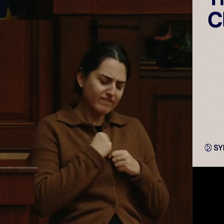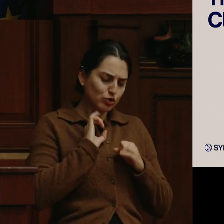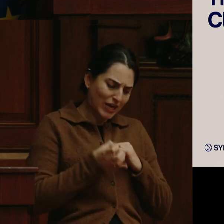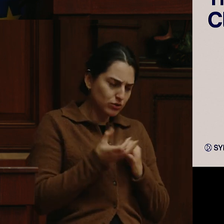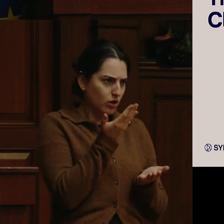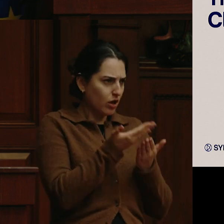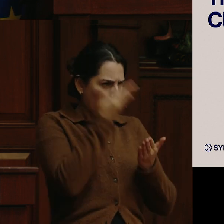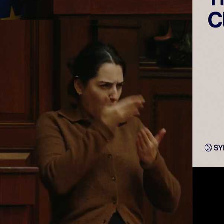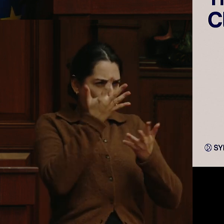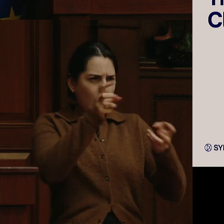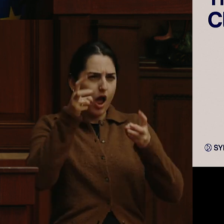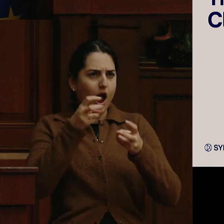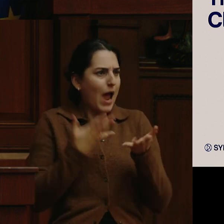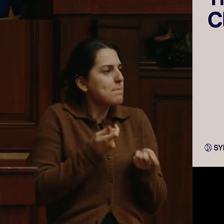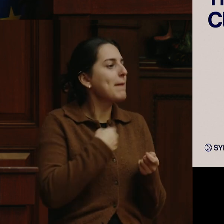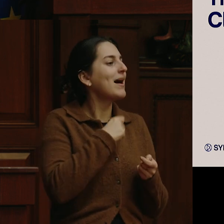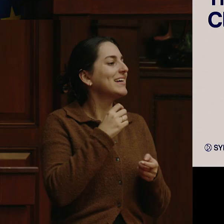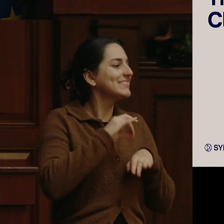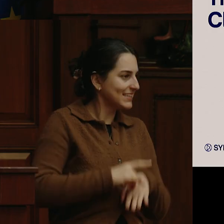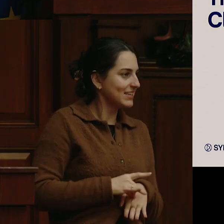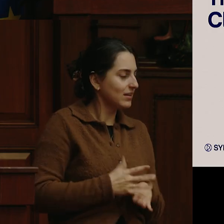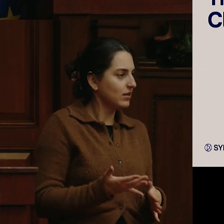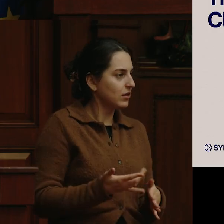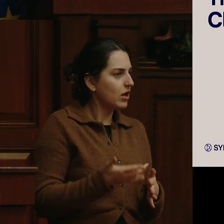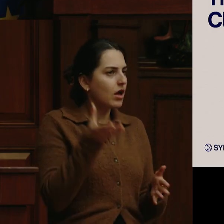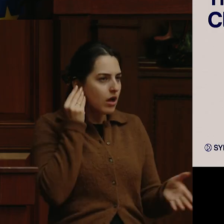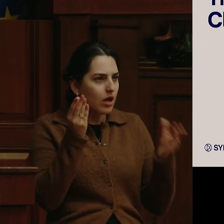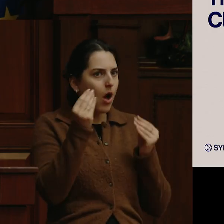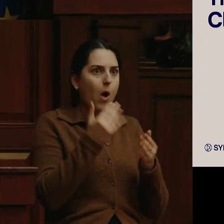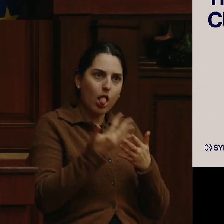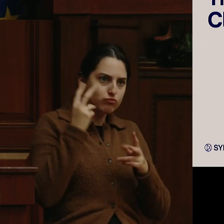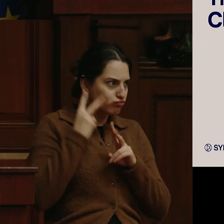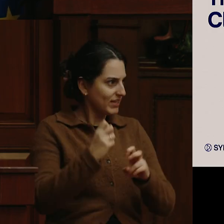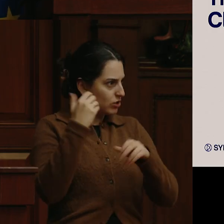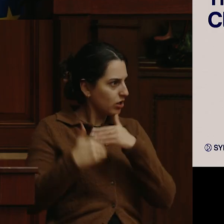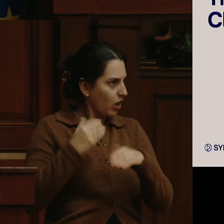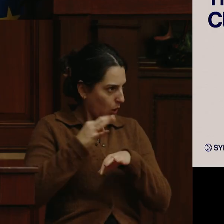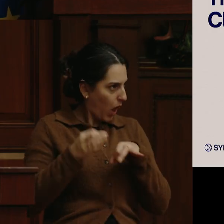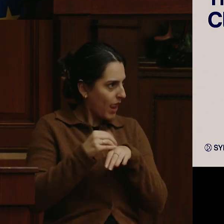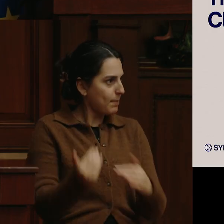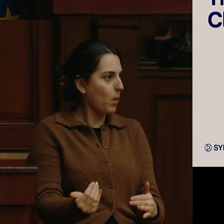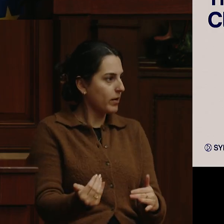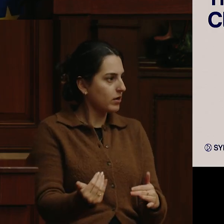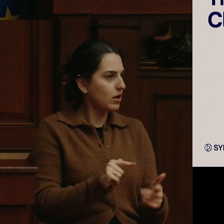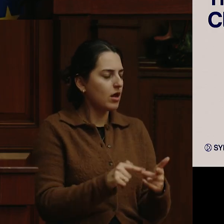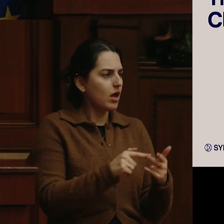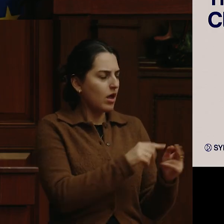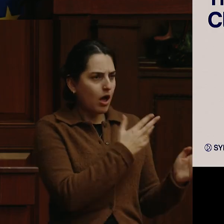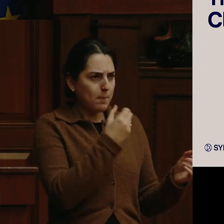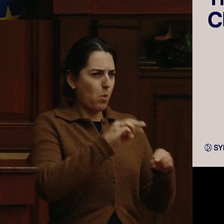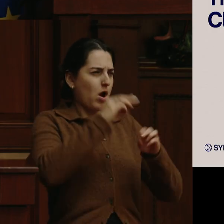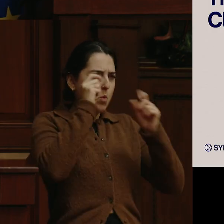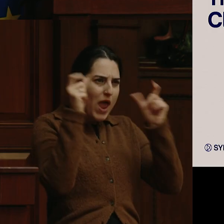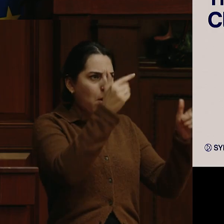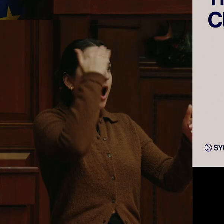more about managing our condition, to hear about the ongoing research, to raise awareness of